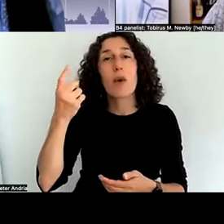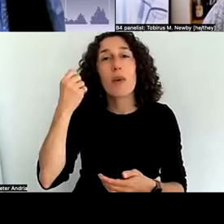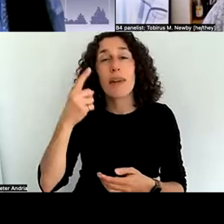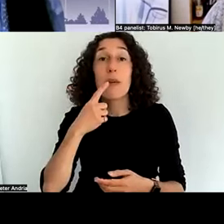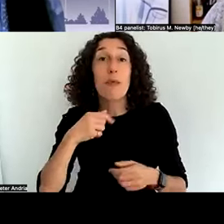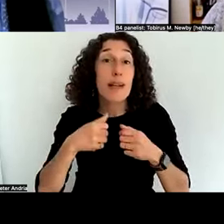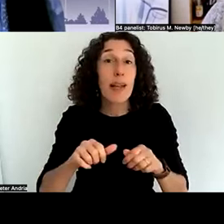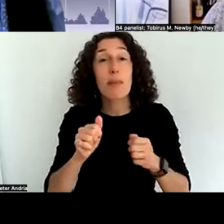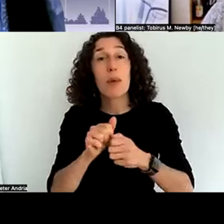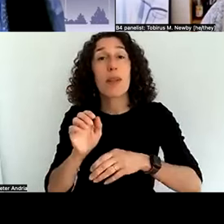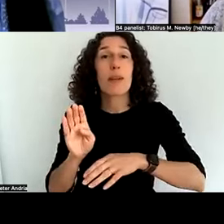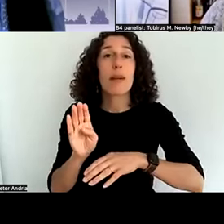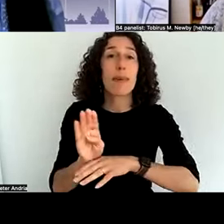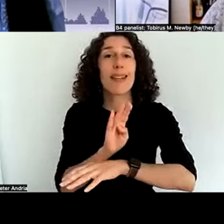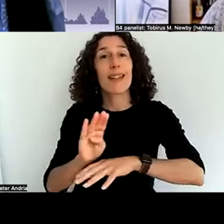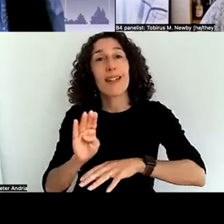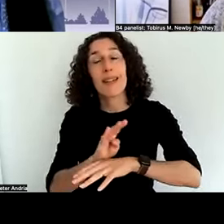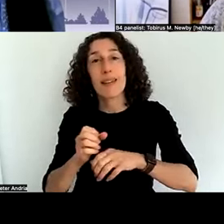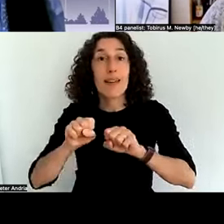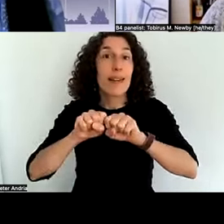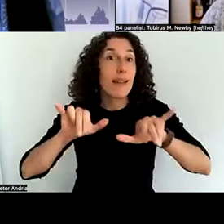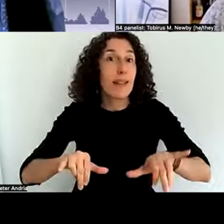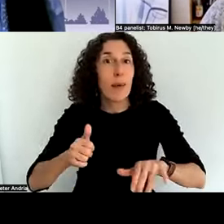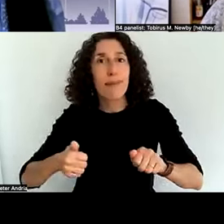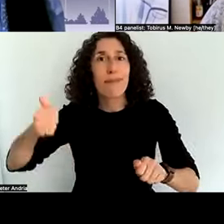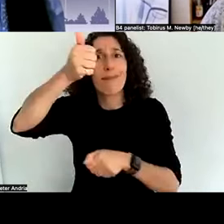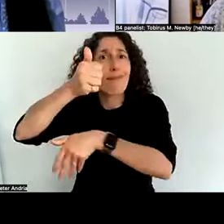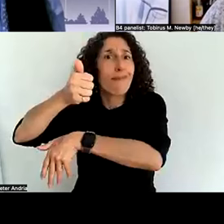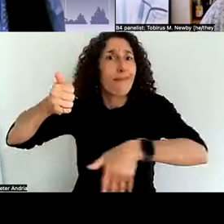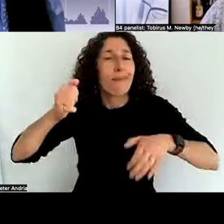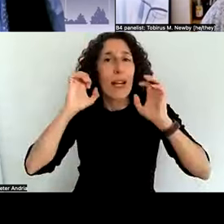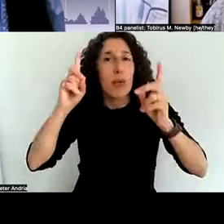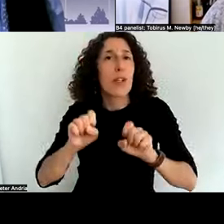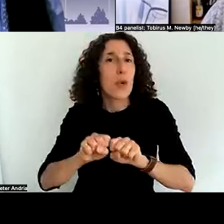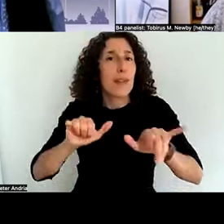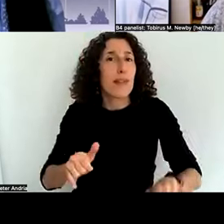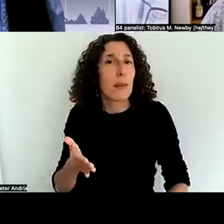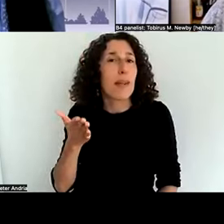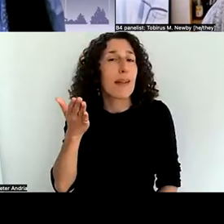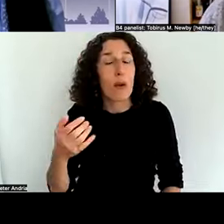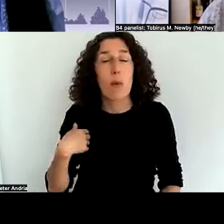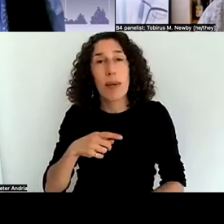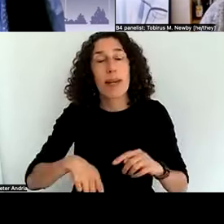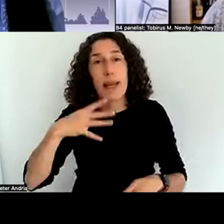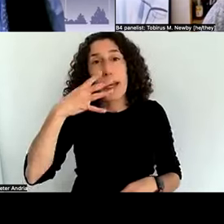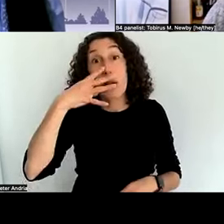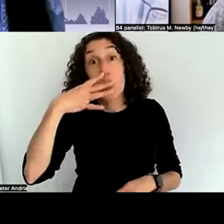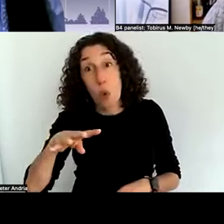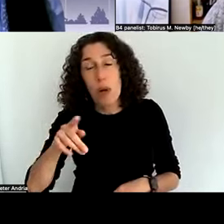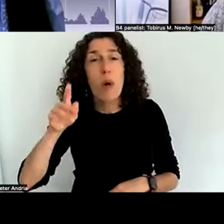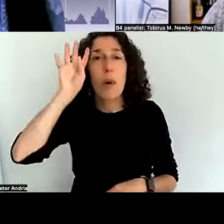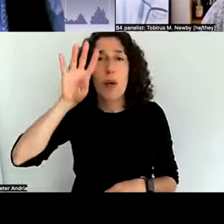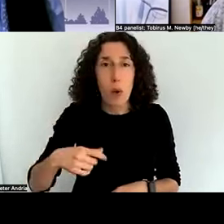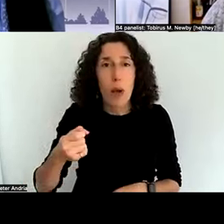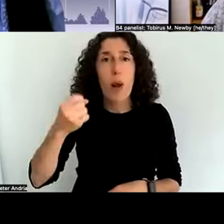educational businesses do, right? Because we can't ignore and not speak to the things that are the barriers to these very things that we're talking